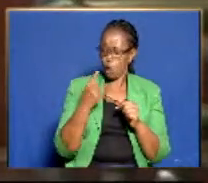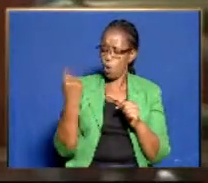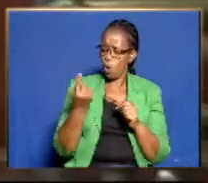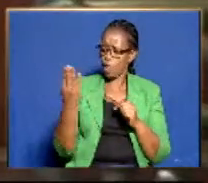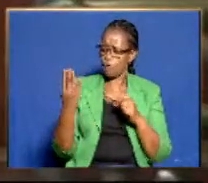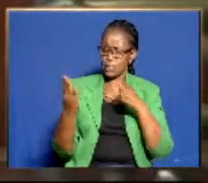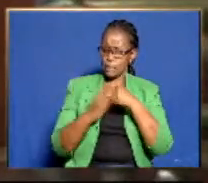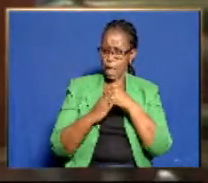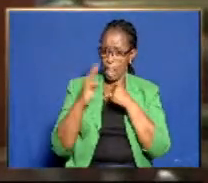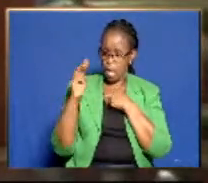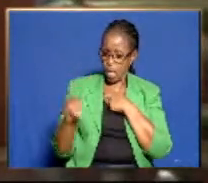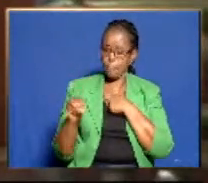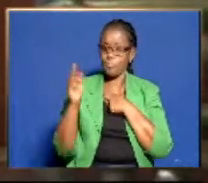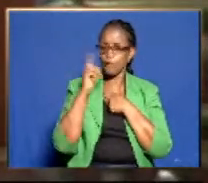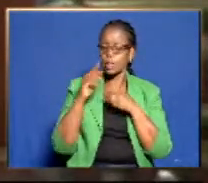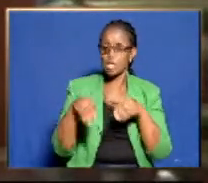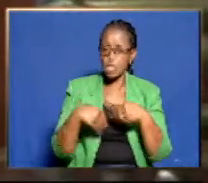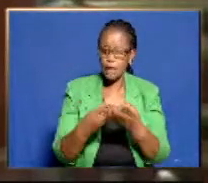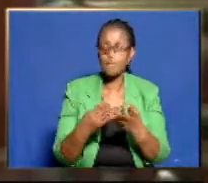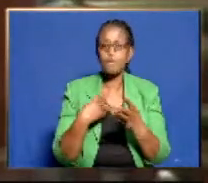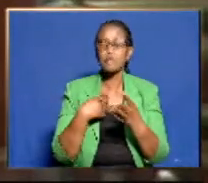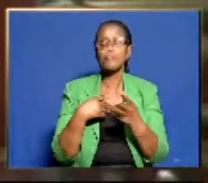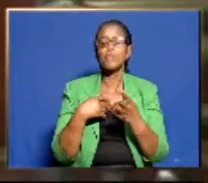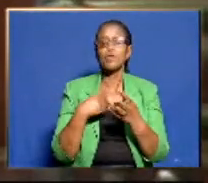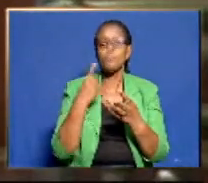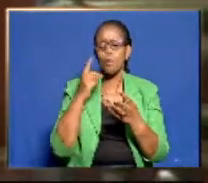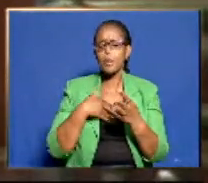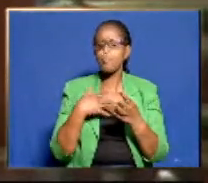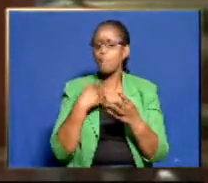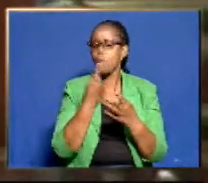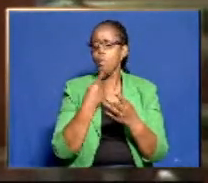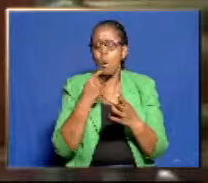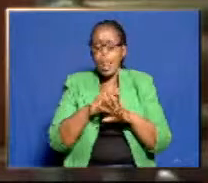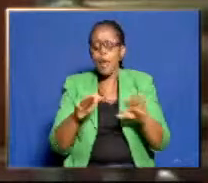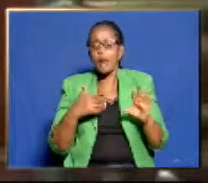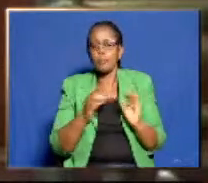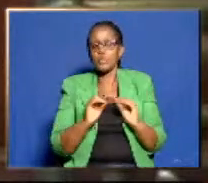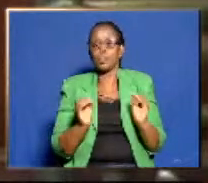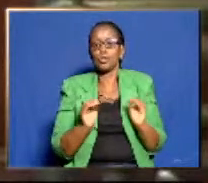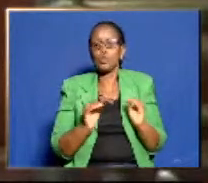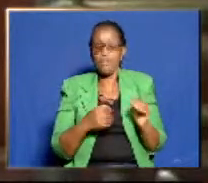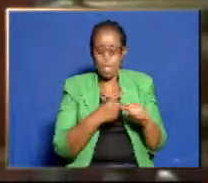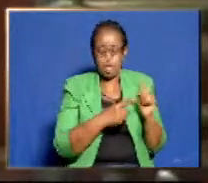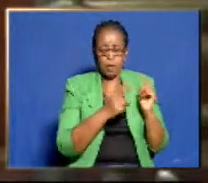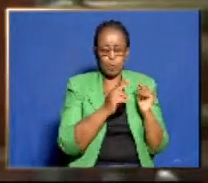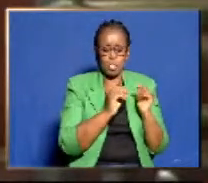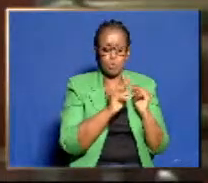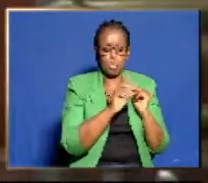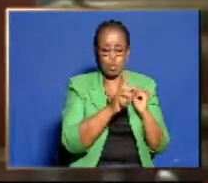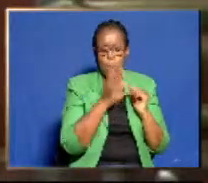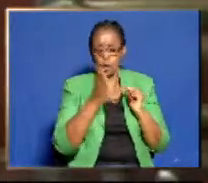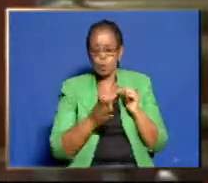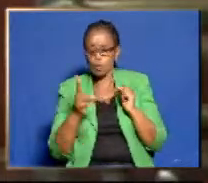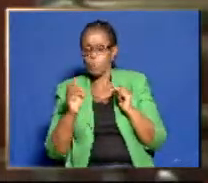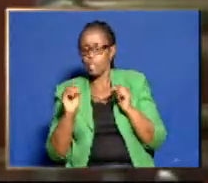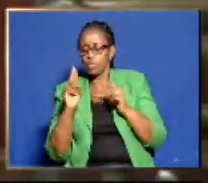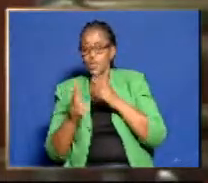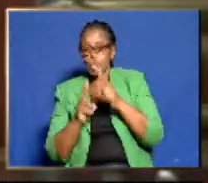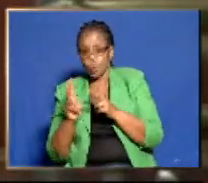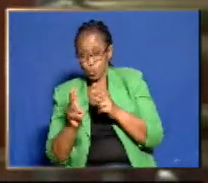to resettlement of the landless in the year 2021-2022 against the number of